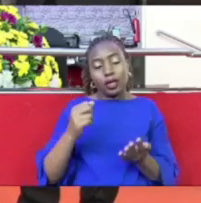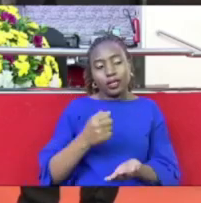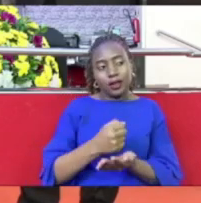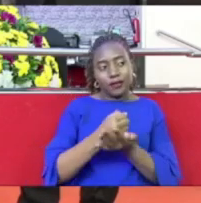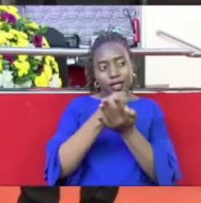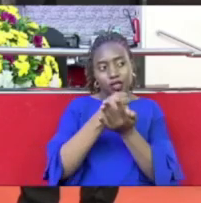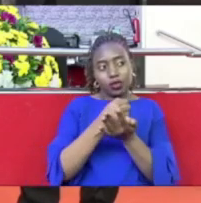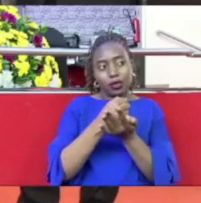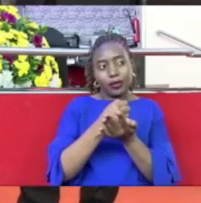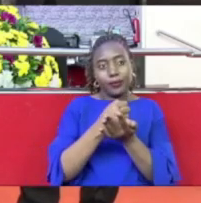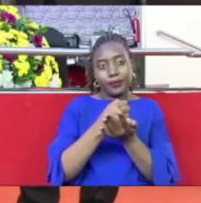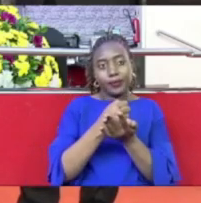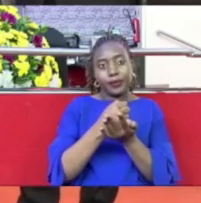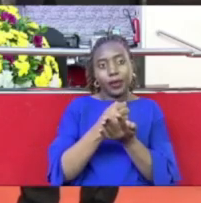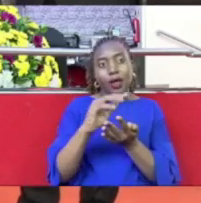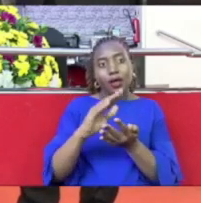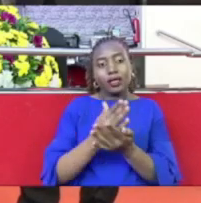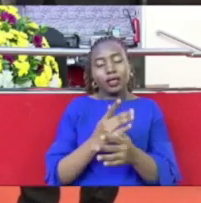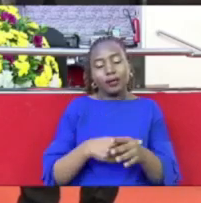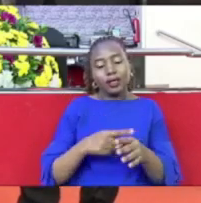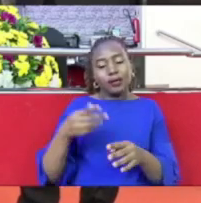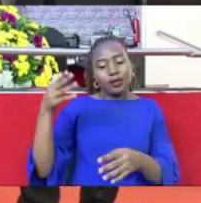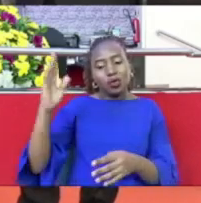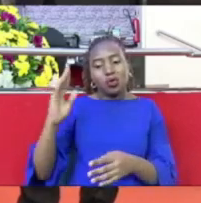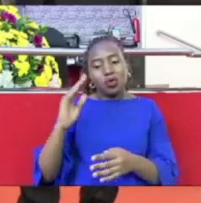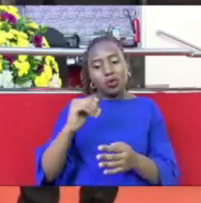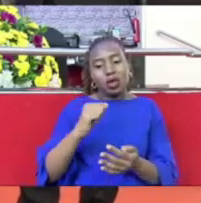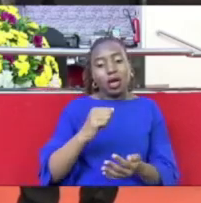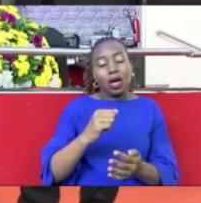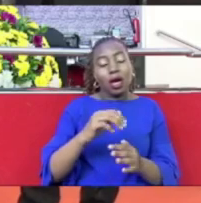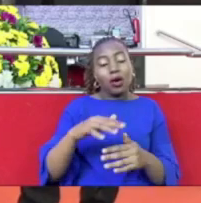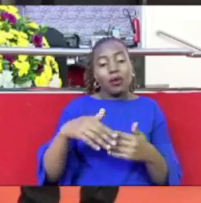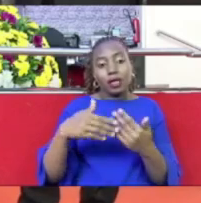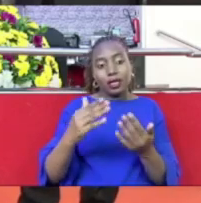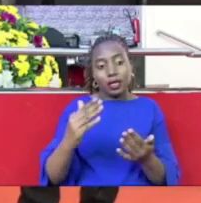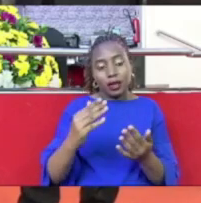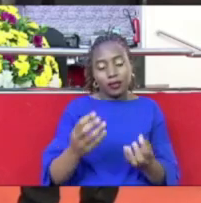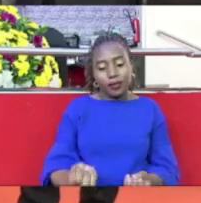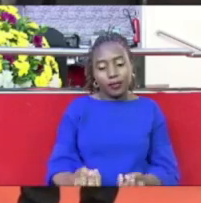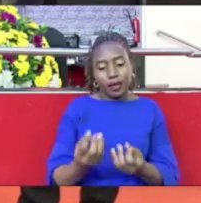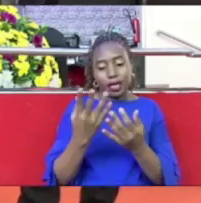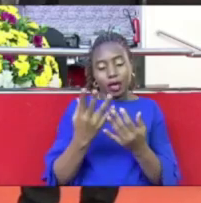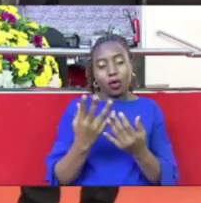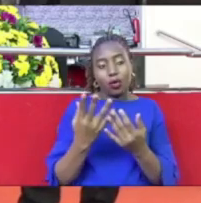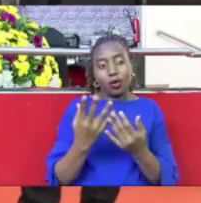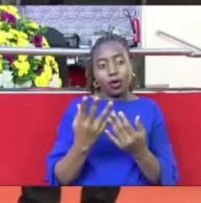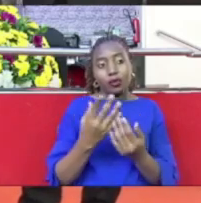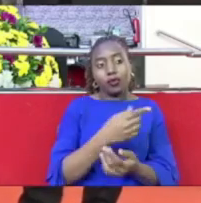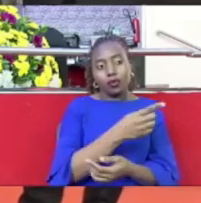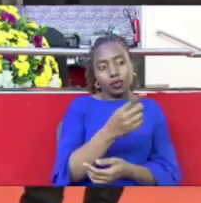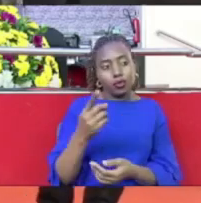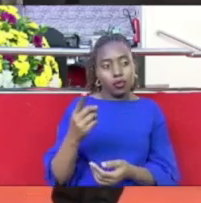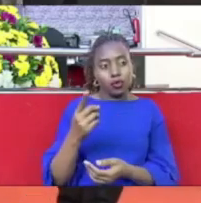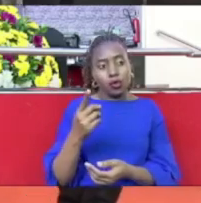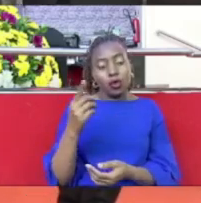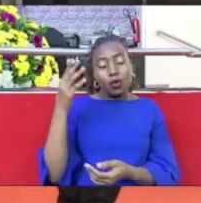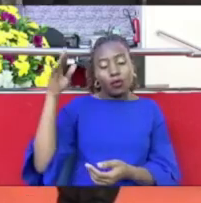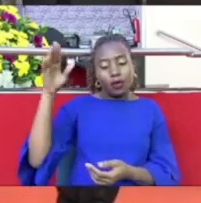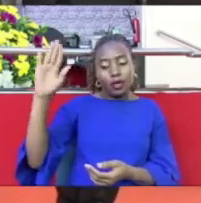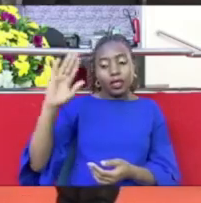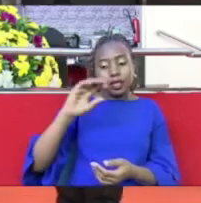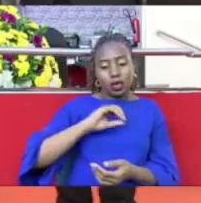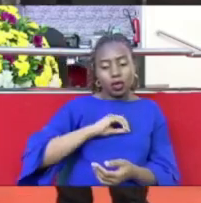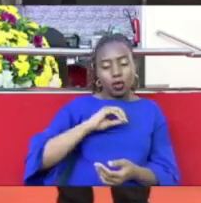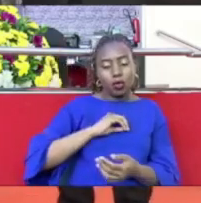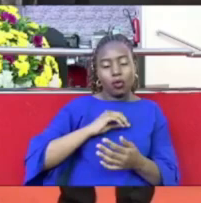ya kiungu. There are times when God will step up to bring a miracle your way. Pana wakati Mungu for his own glory. Pana wakati Mungu huleta muujiza